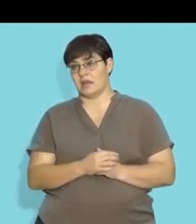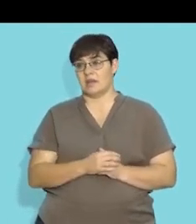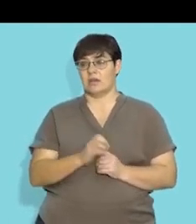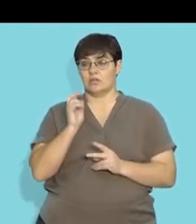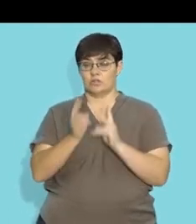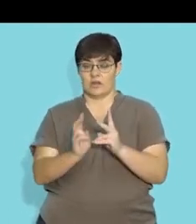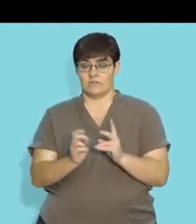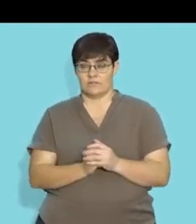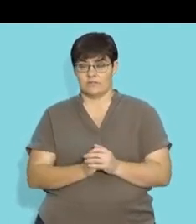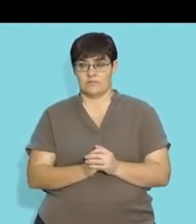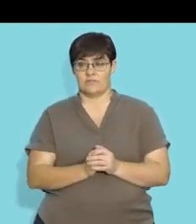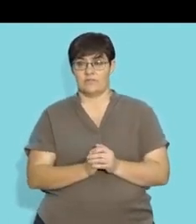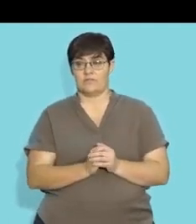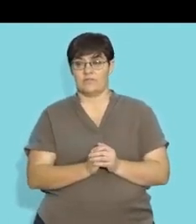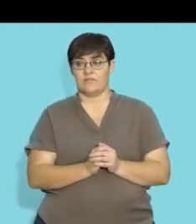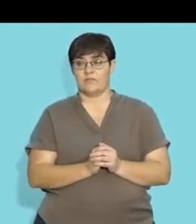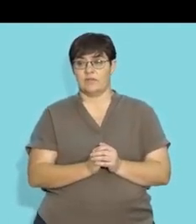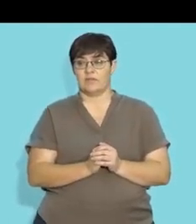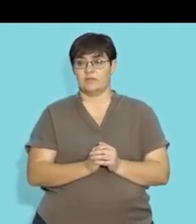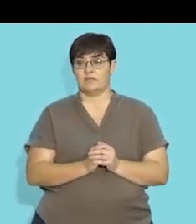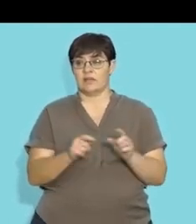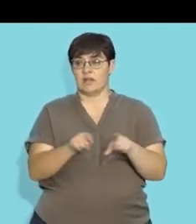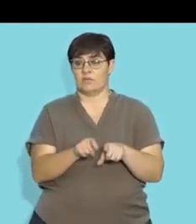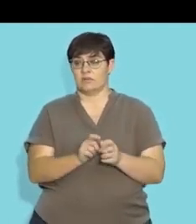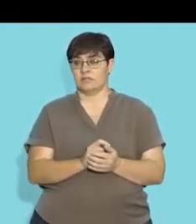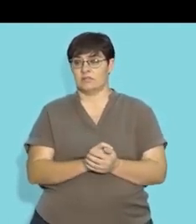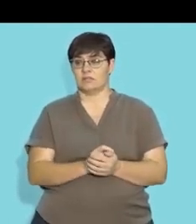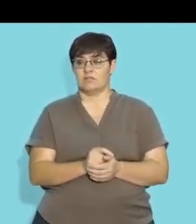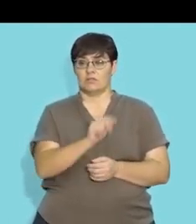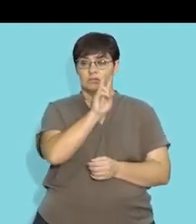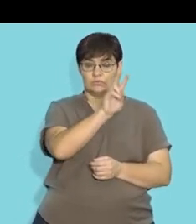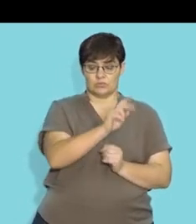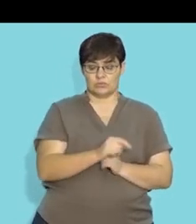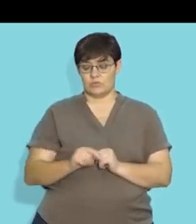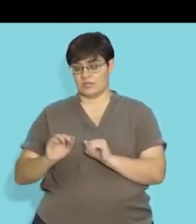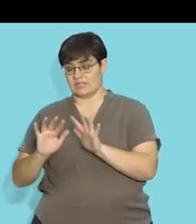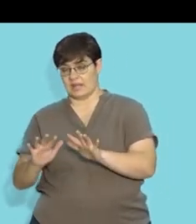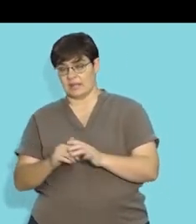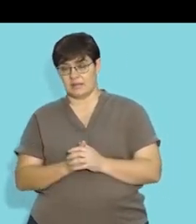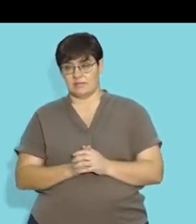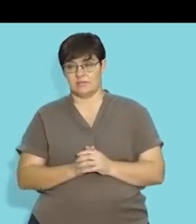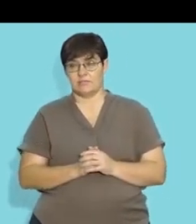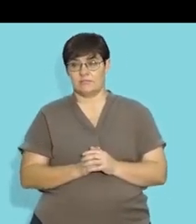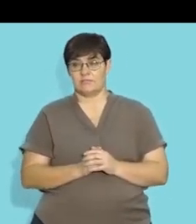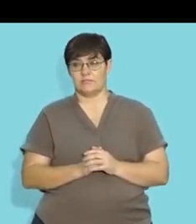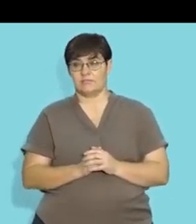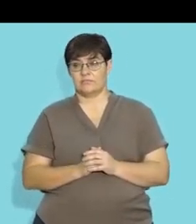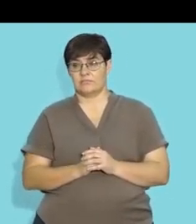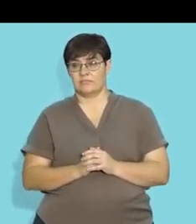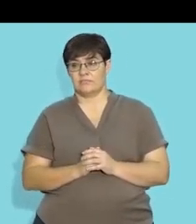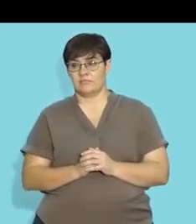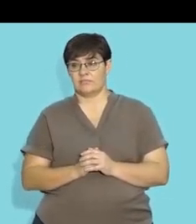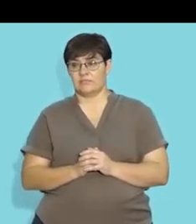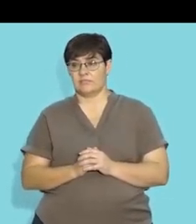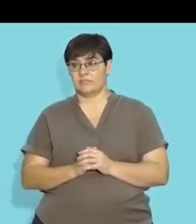Y because it's 12, okay, equal. Then I have 2 equal.